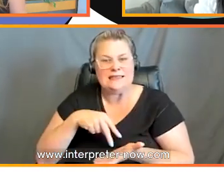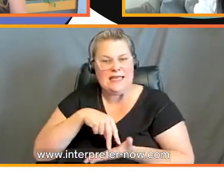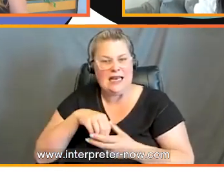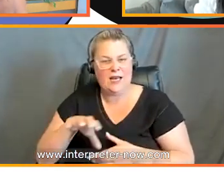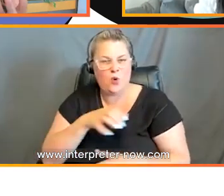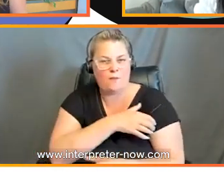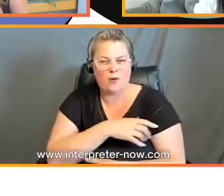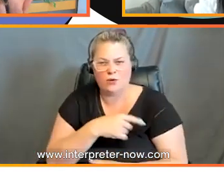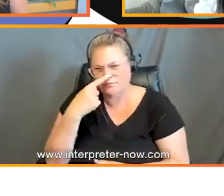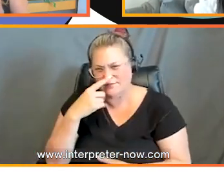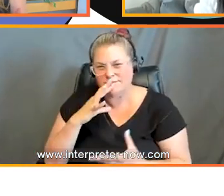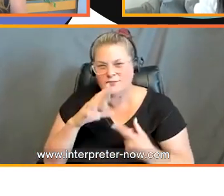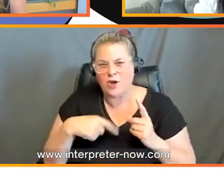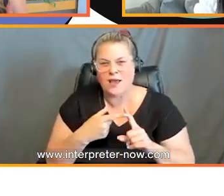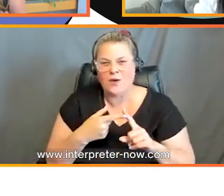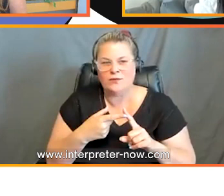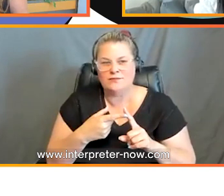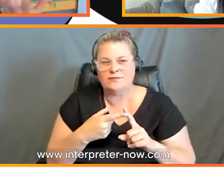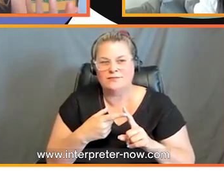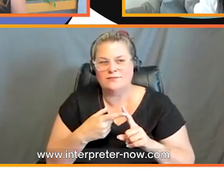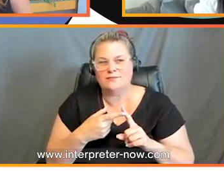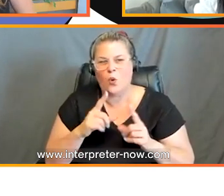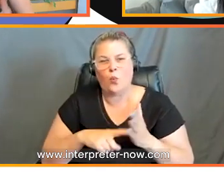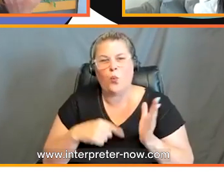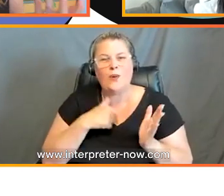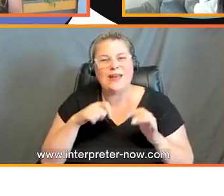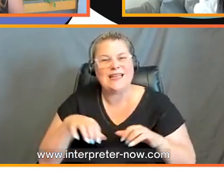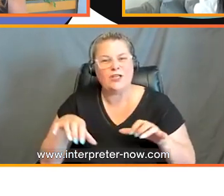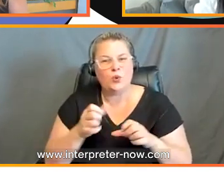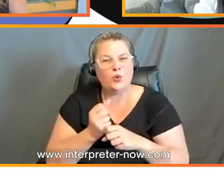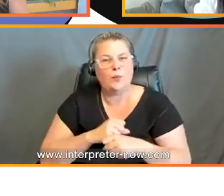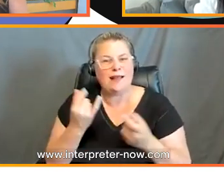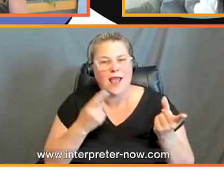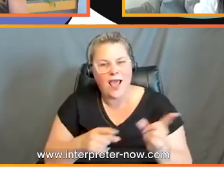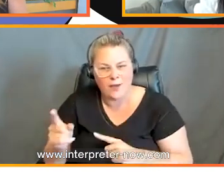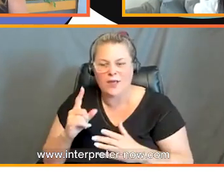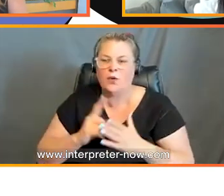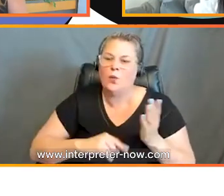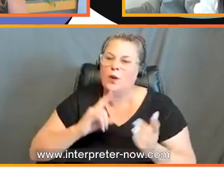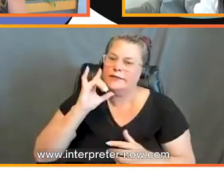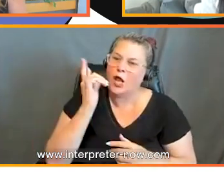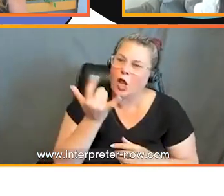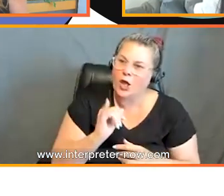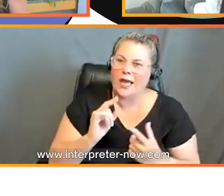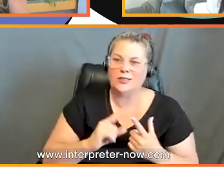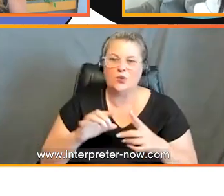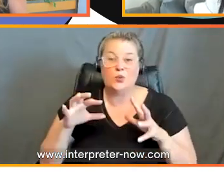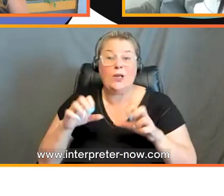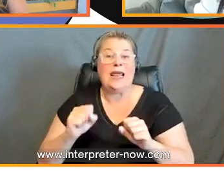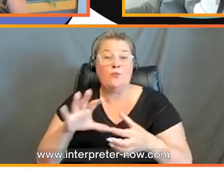Can you talk through what we need to do to make that happen? What does it look like to claim your belonging?